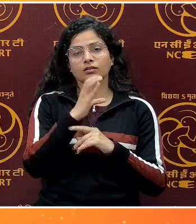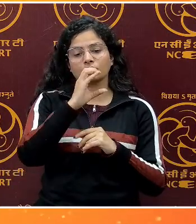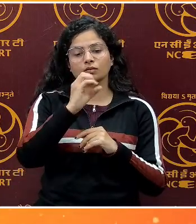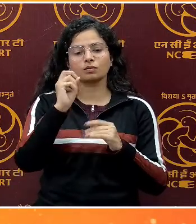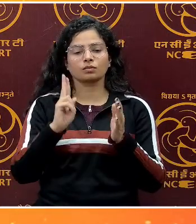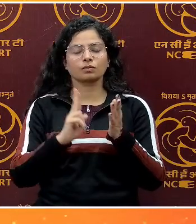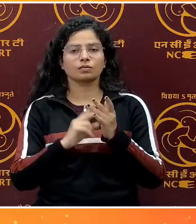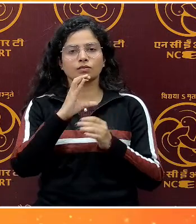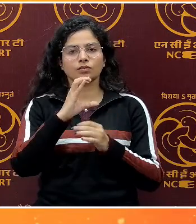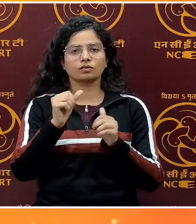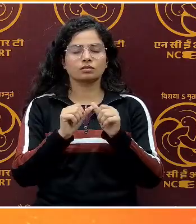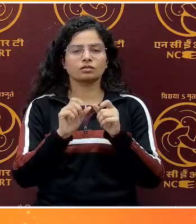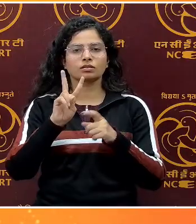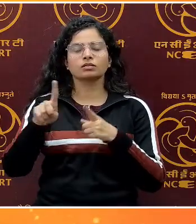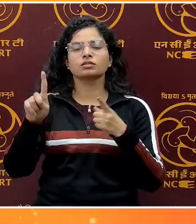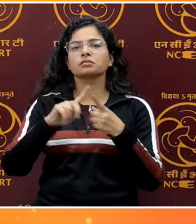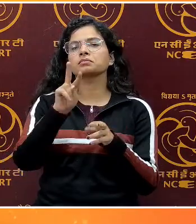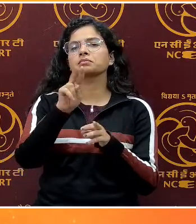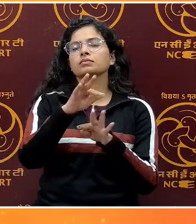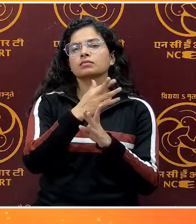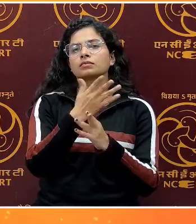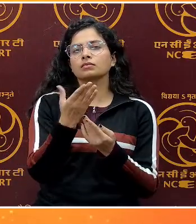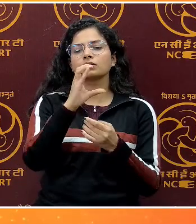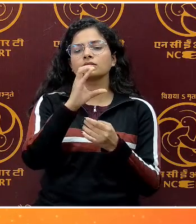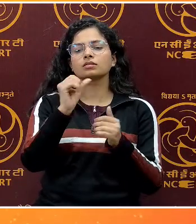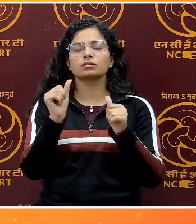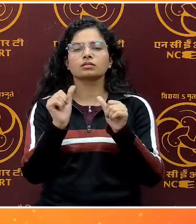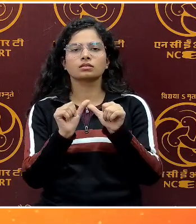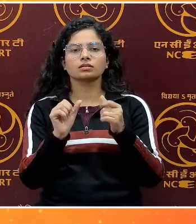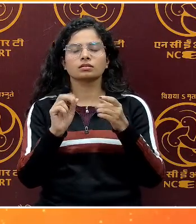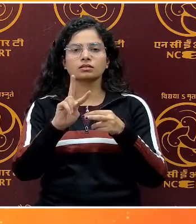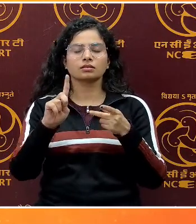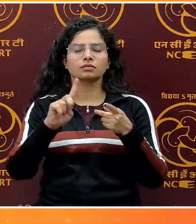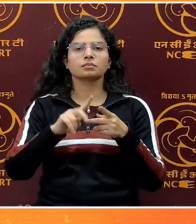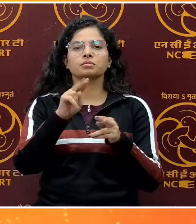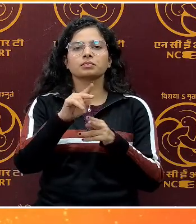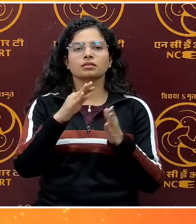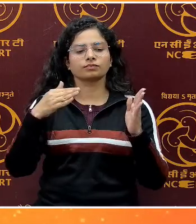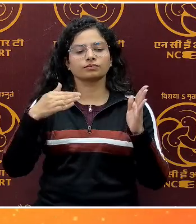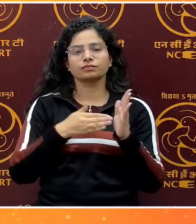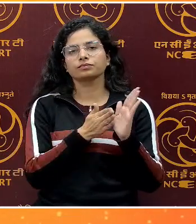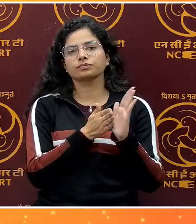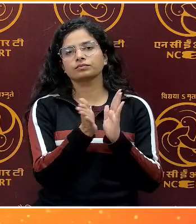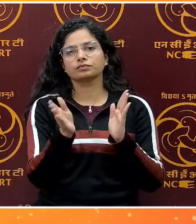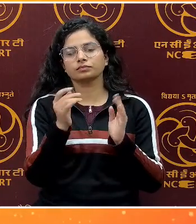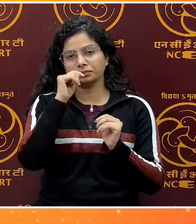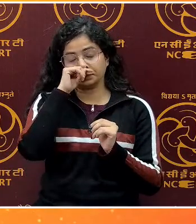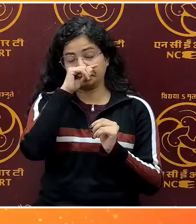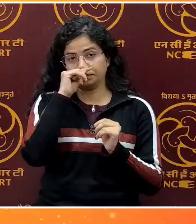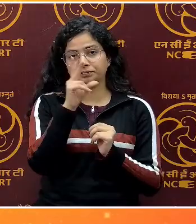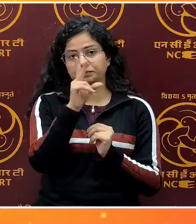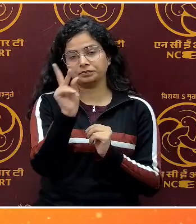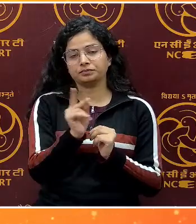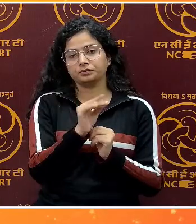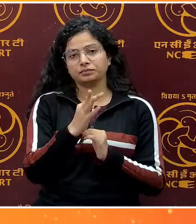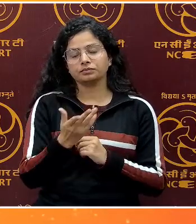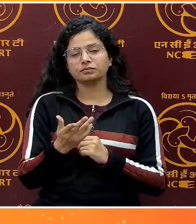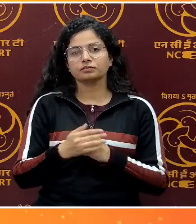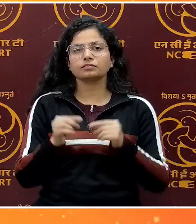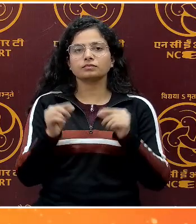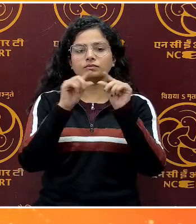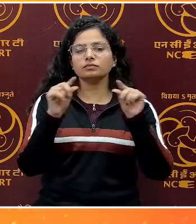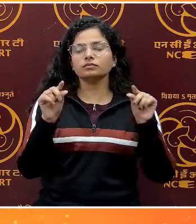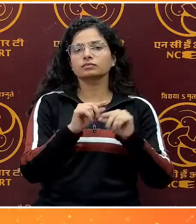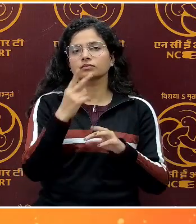means you have a cave from where the light gets reflected. Right. Next is, if we see the